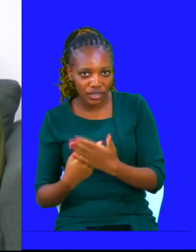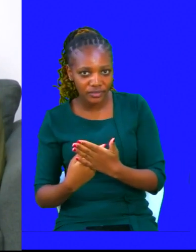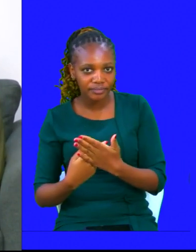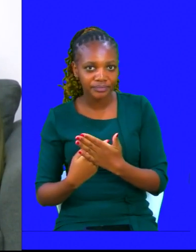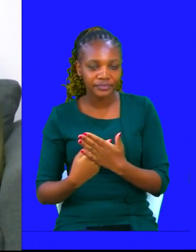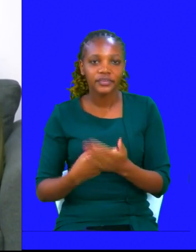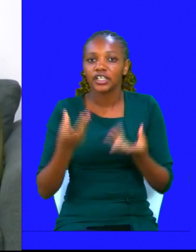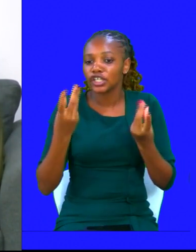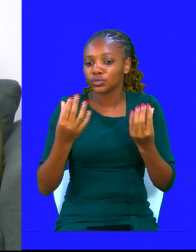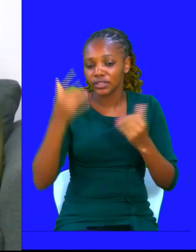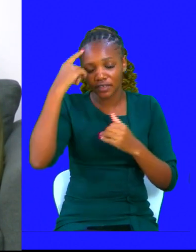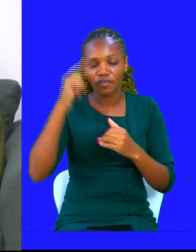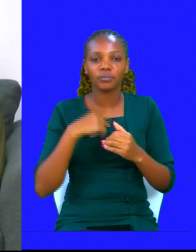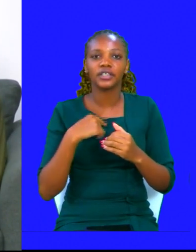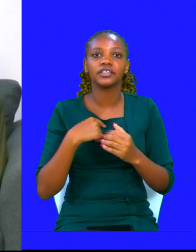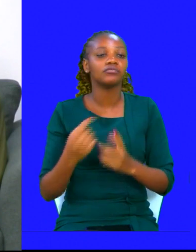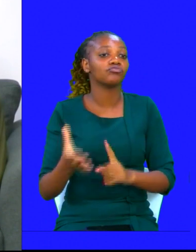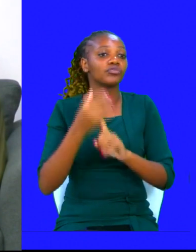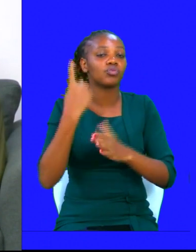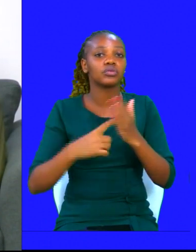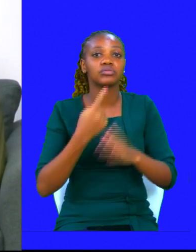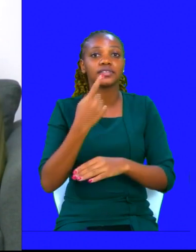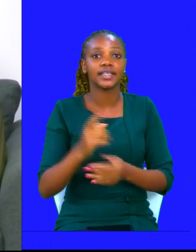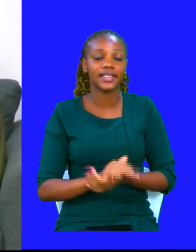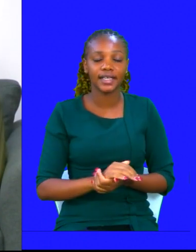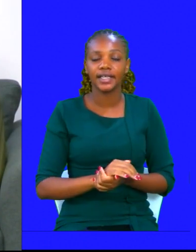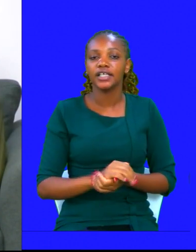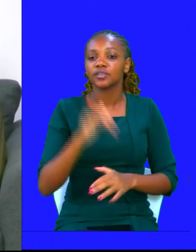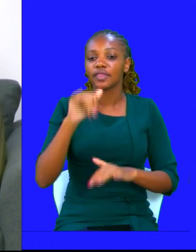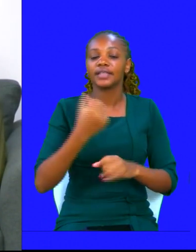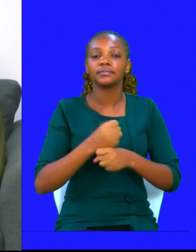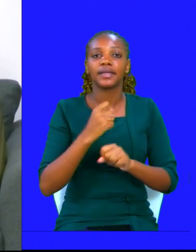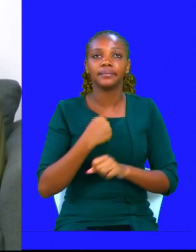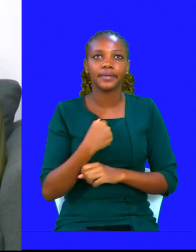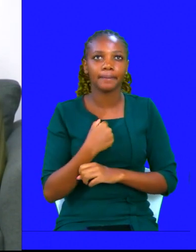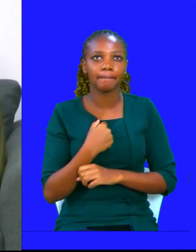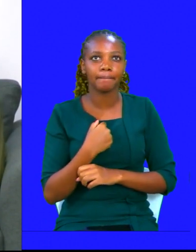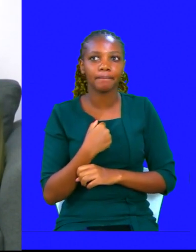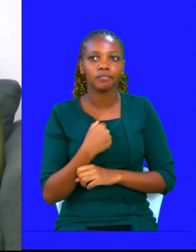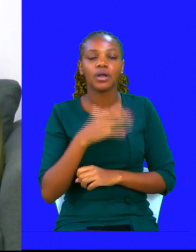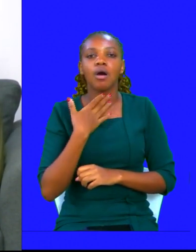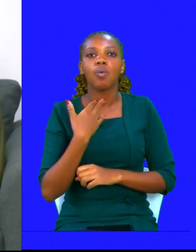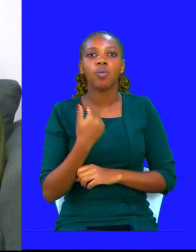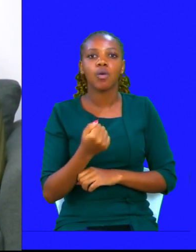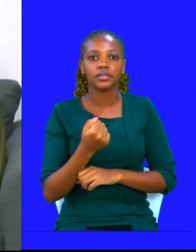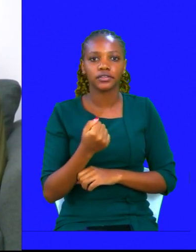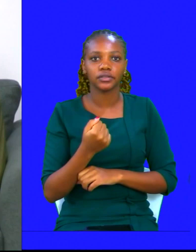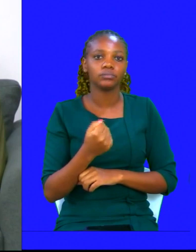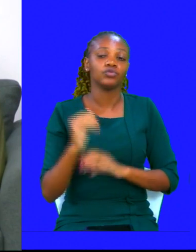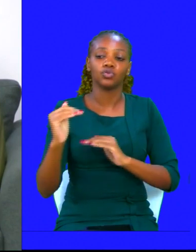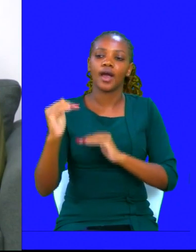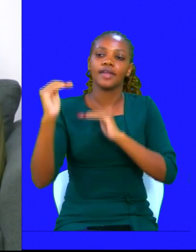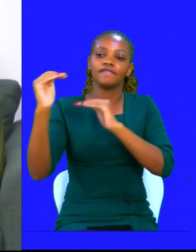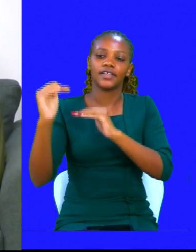was easier for me to grasp what was being said. So that actually made me really want now to major and make sure I'm